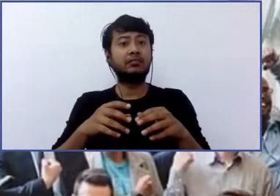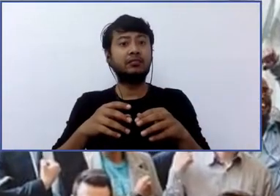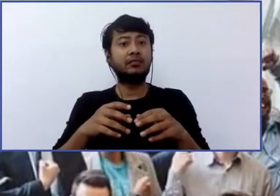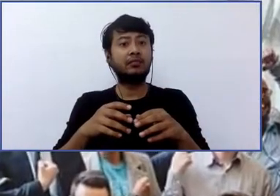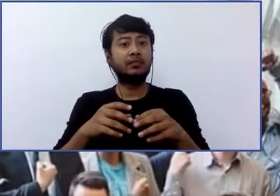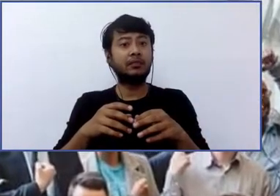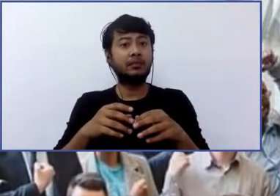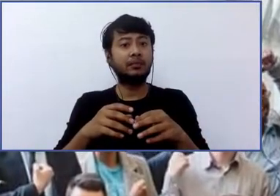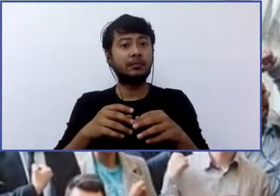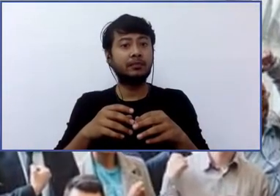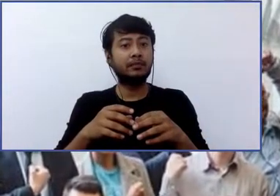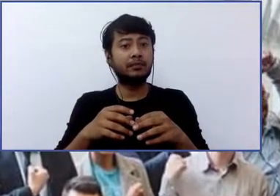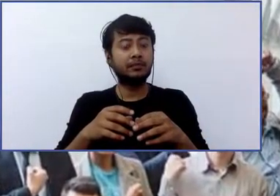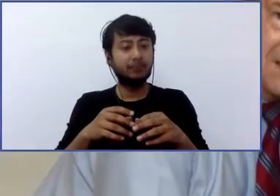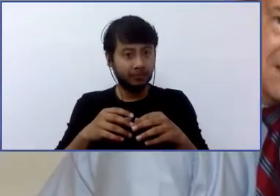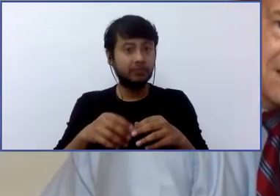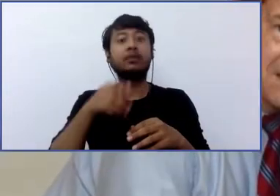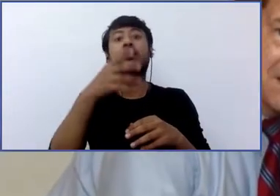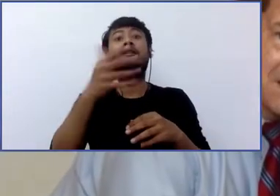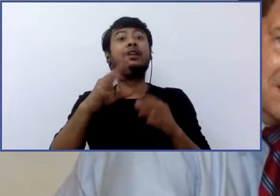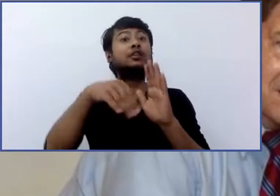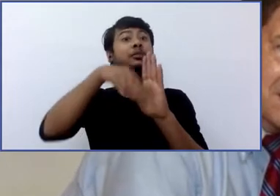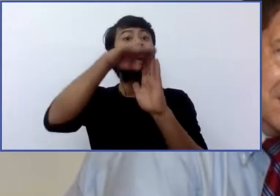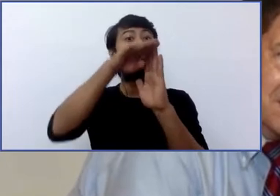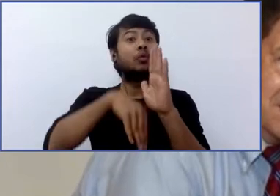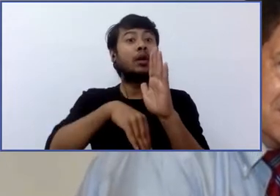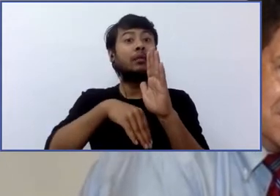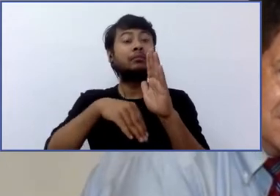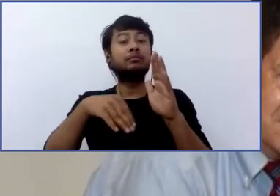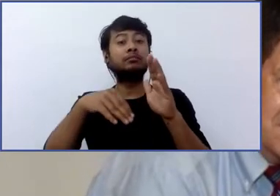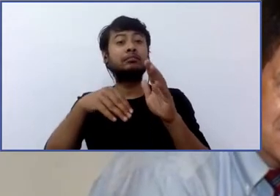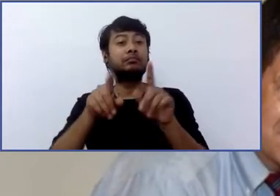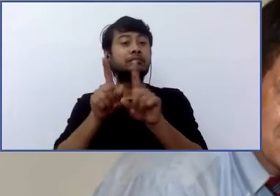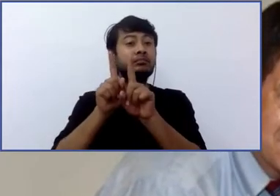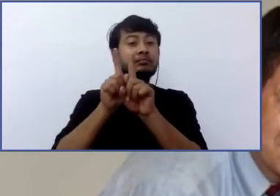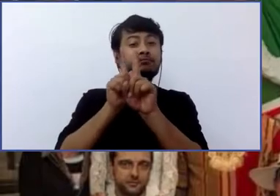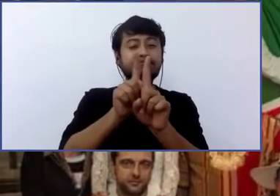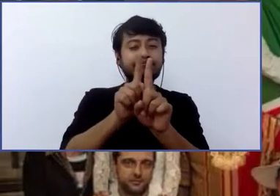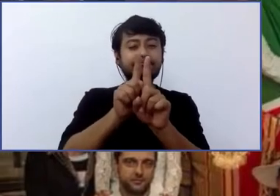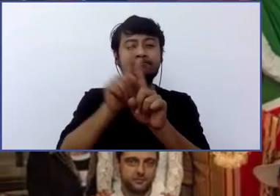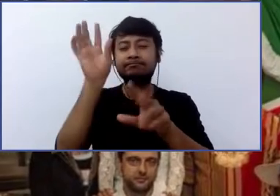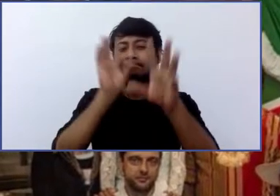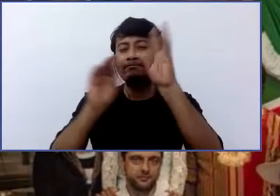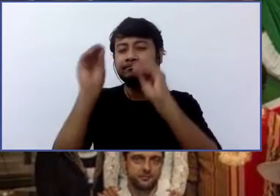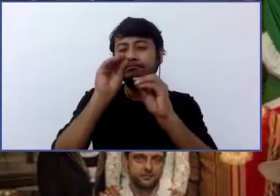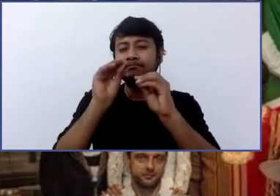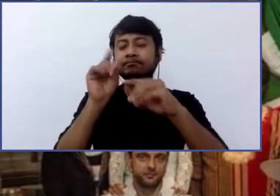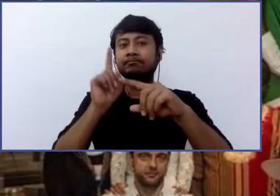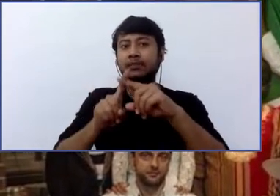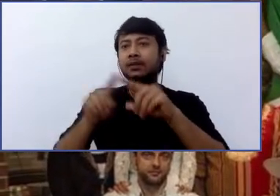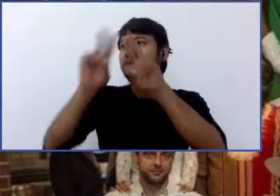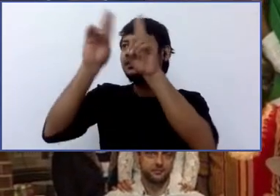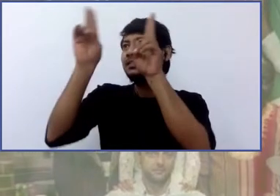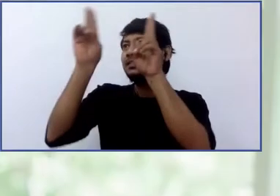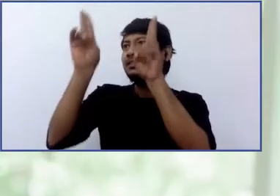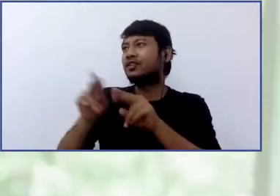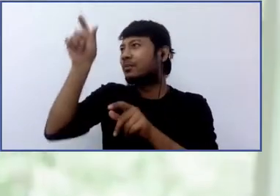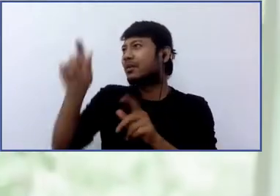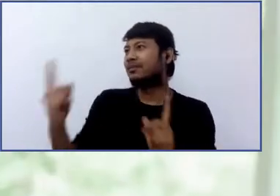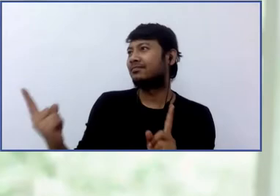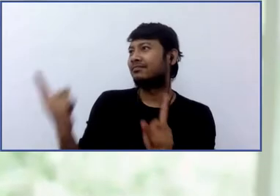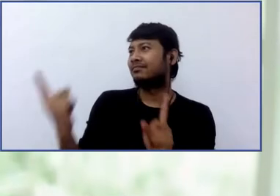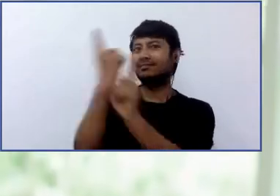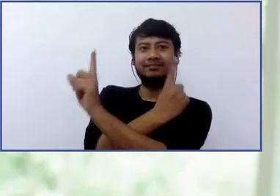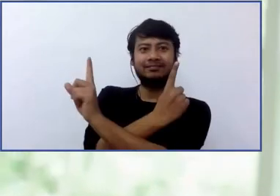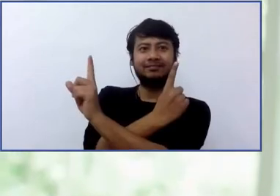Global Sports Mentoring Program, a US government sports diplomacy exchange program. He juggles this aspect